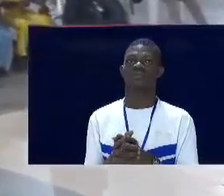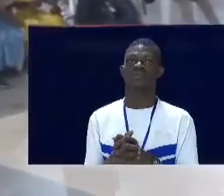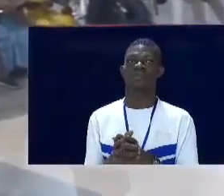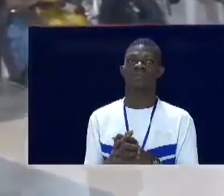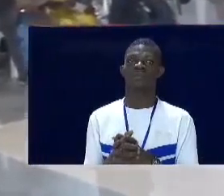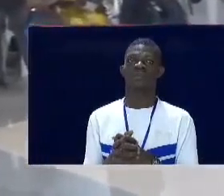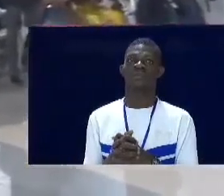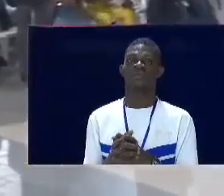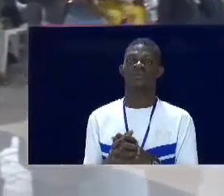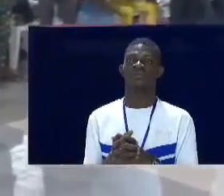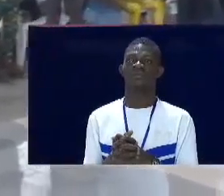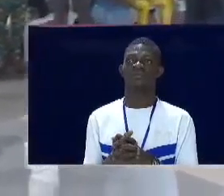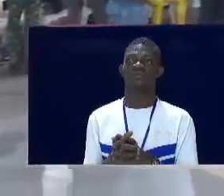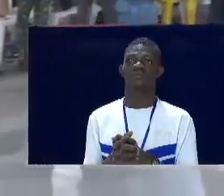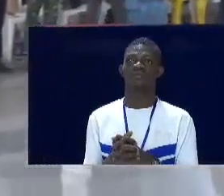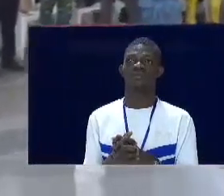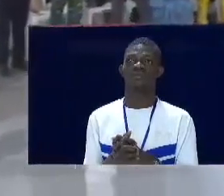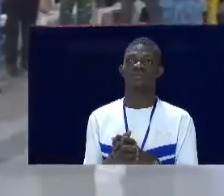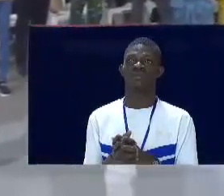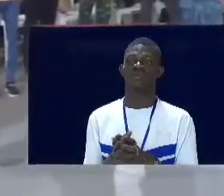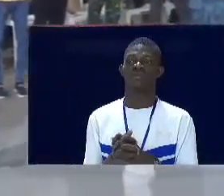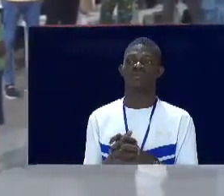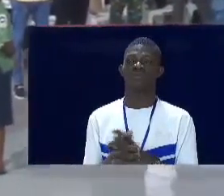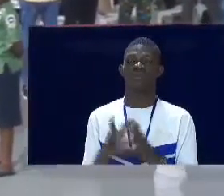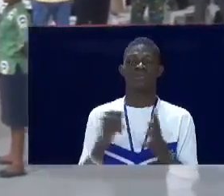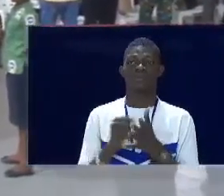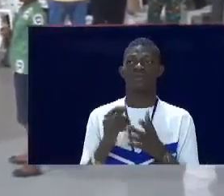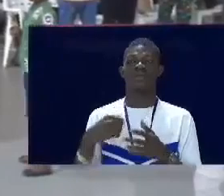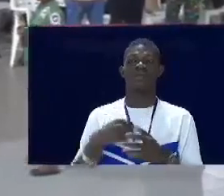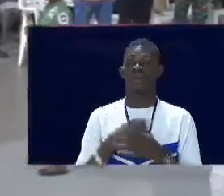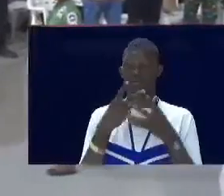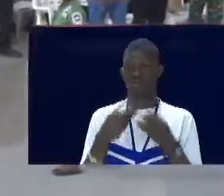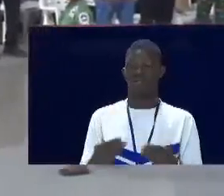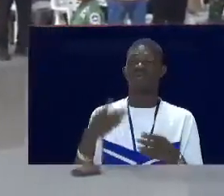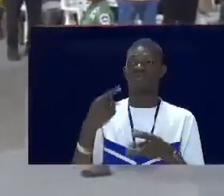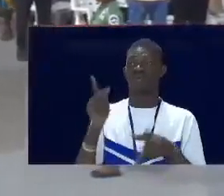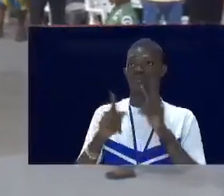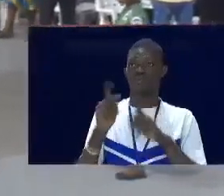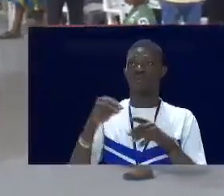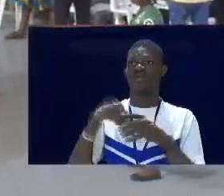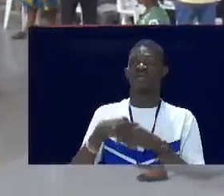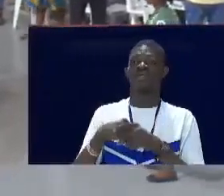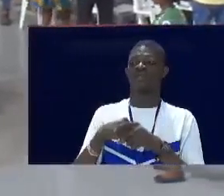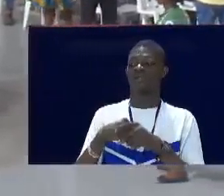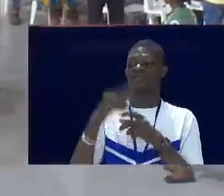Okay, it looks as if they've settled the people in the